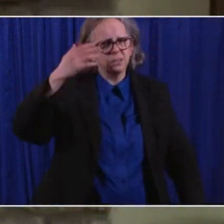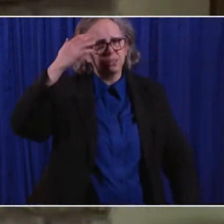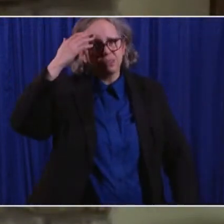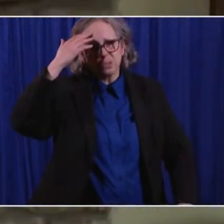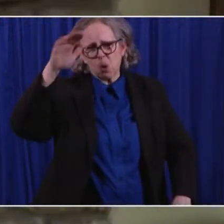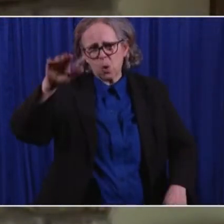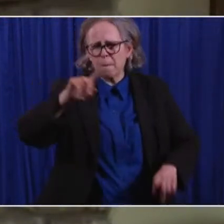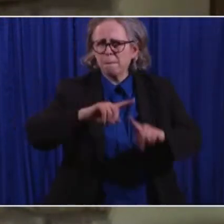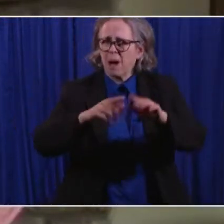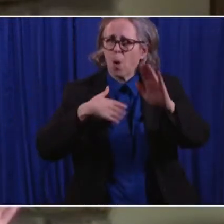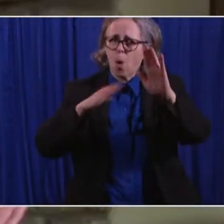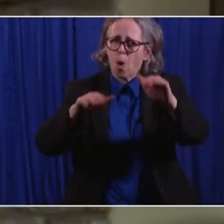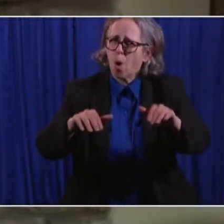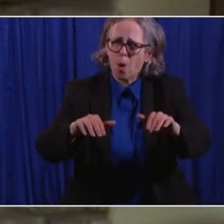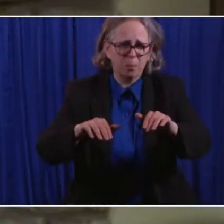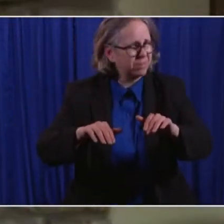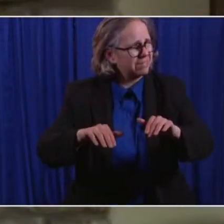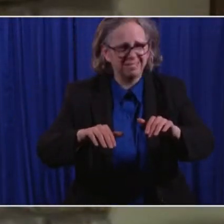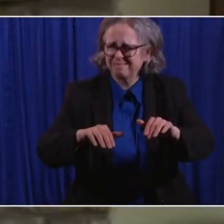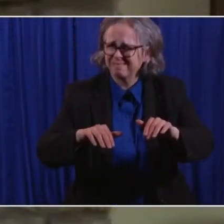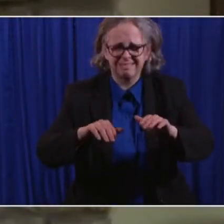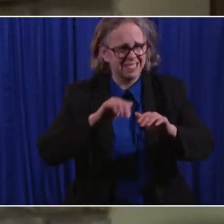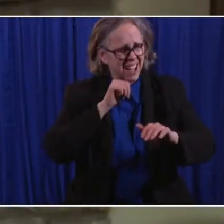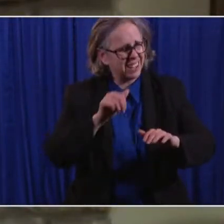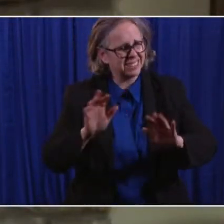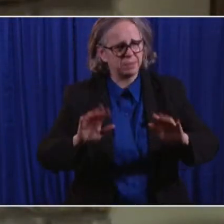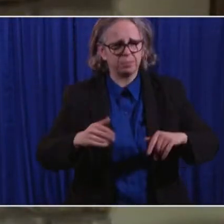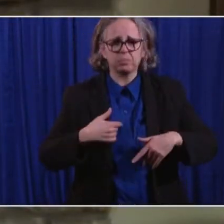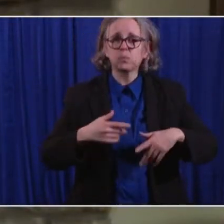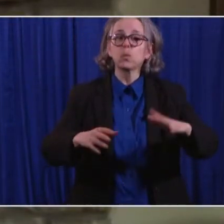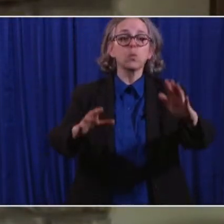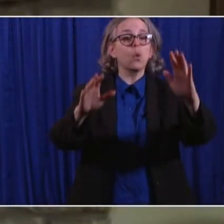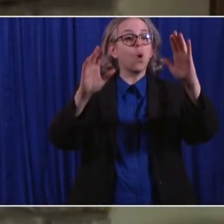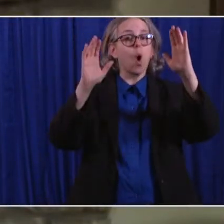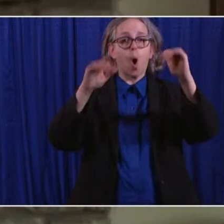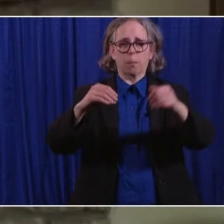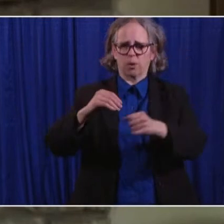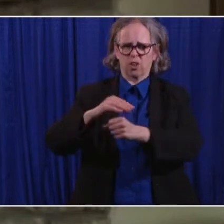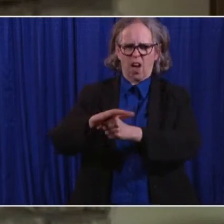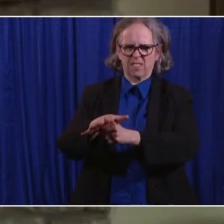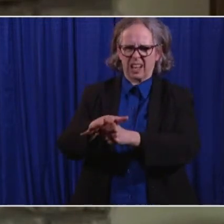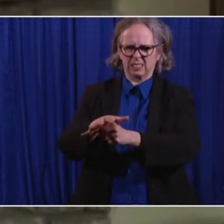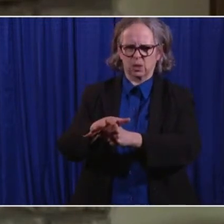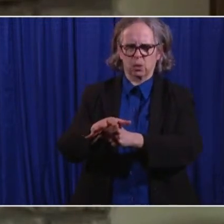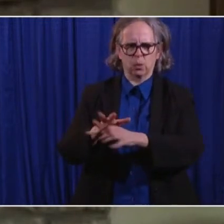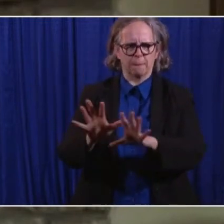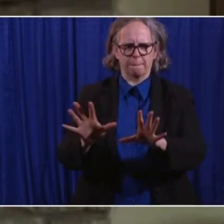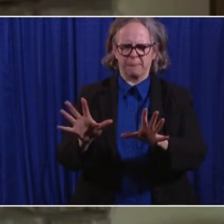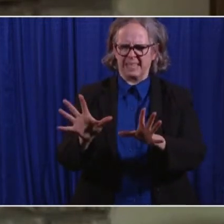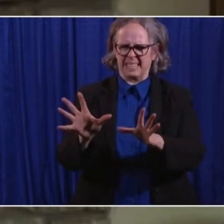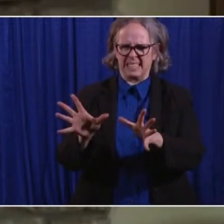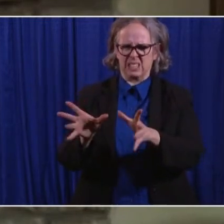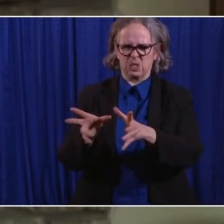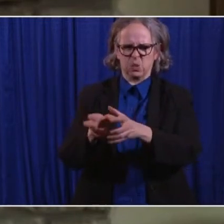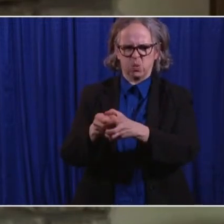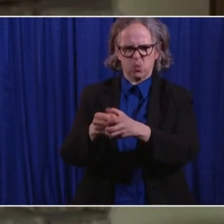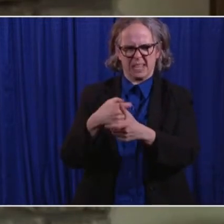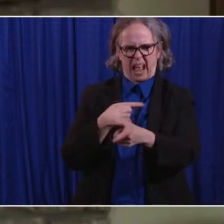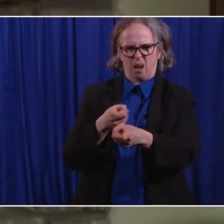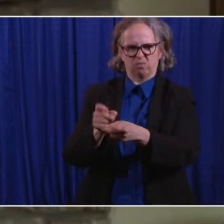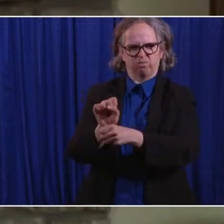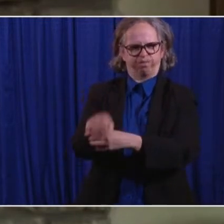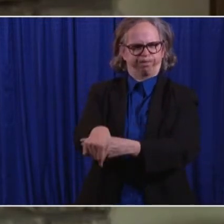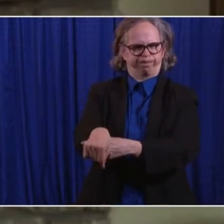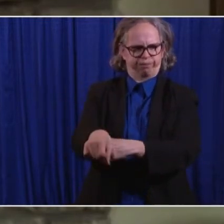hope we're out of this by then. I mean, we're not going to be totally out of it, but I think we very well could be out of